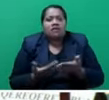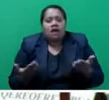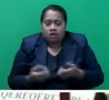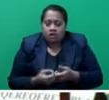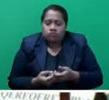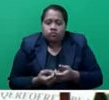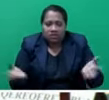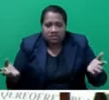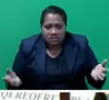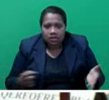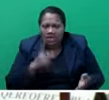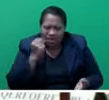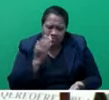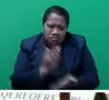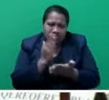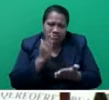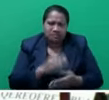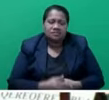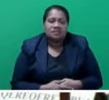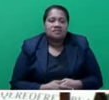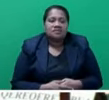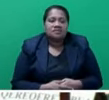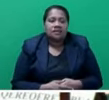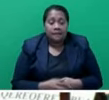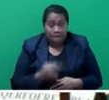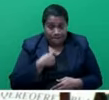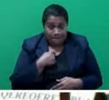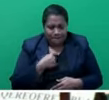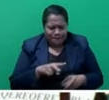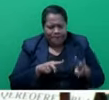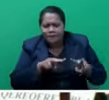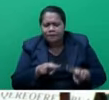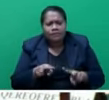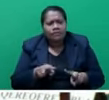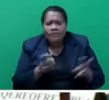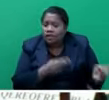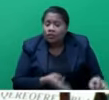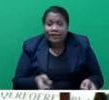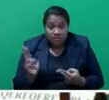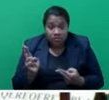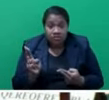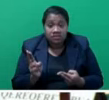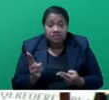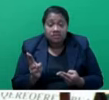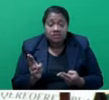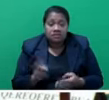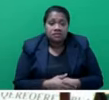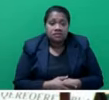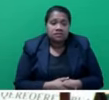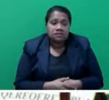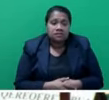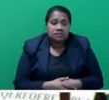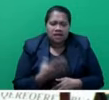wastages can be stopped. I looked at the recommendations. There's